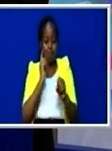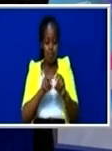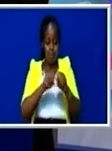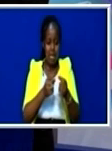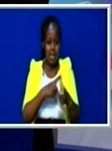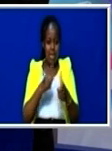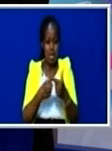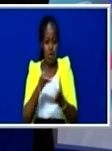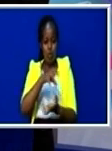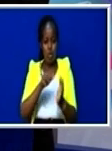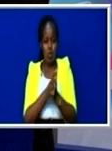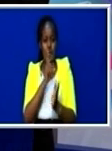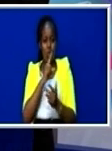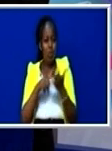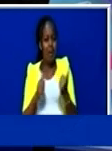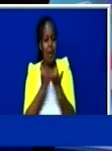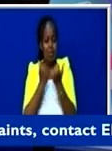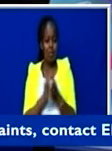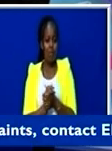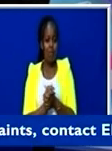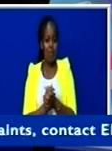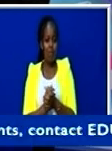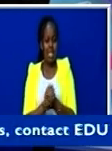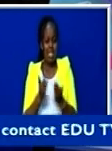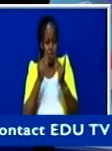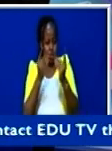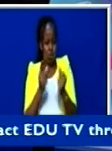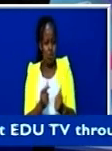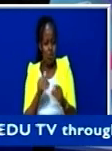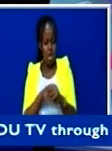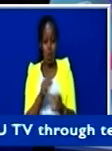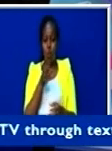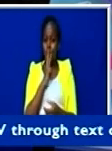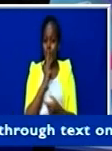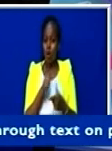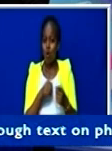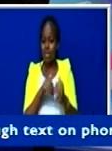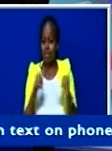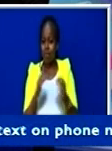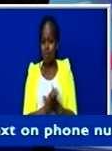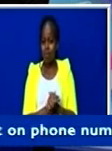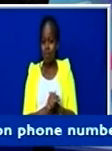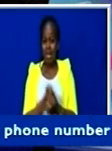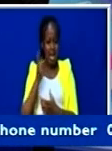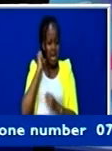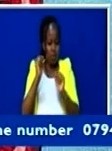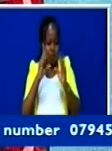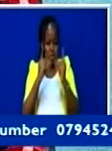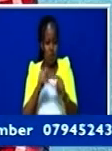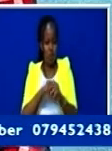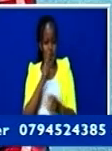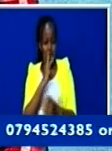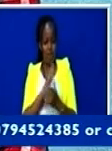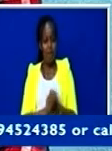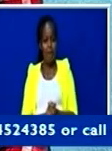ever observed what happens? Does it dissolve in water? The egg. Yeah.